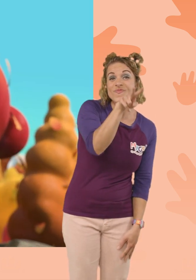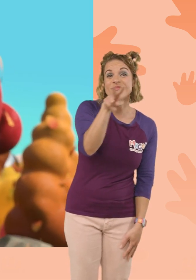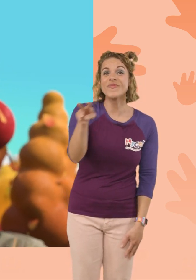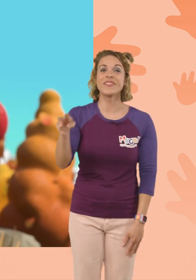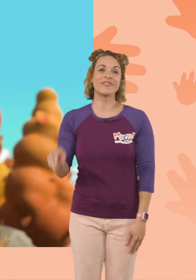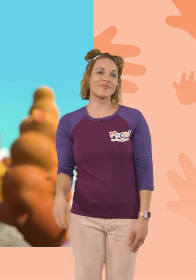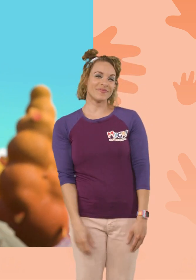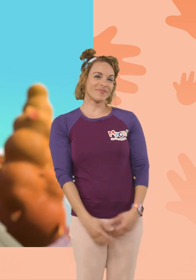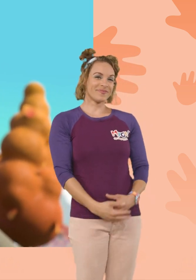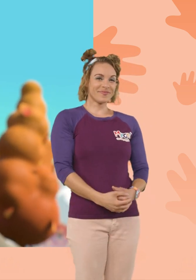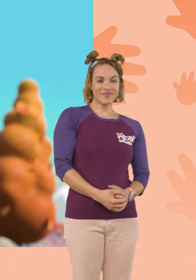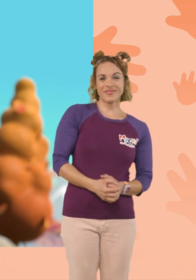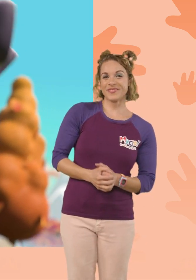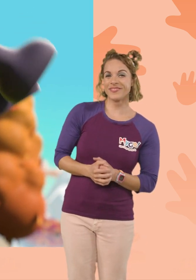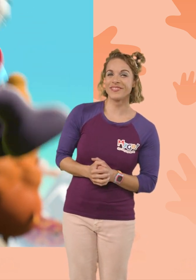see.